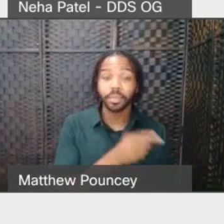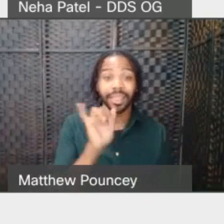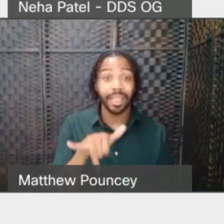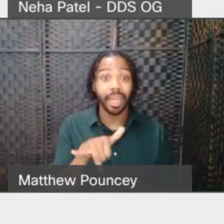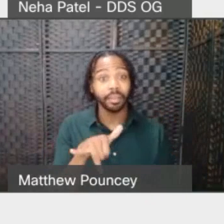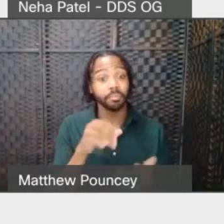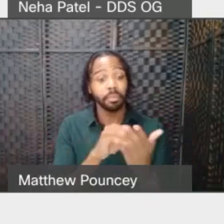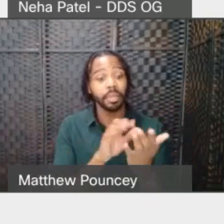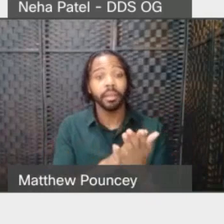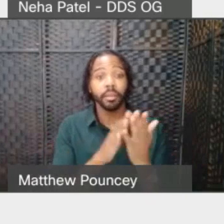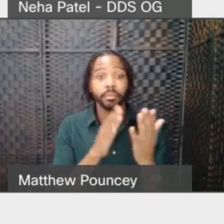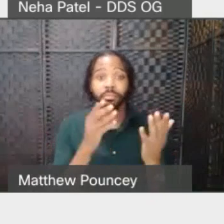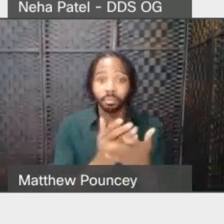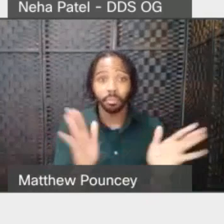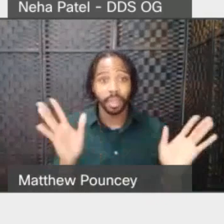record.